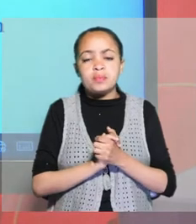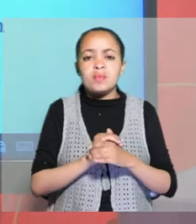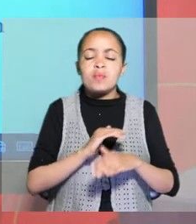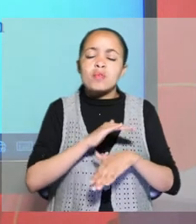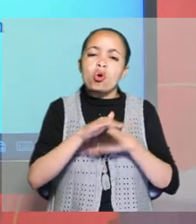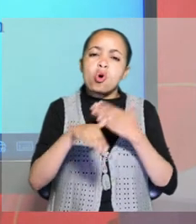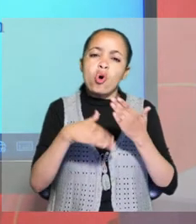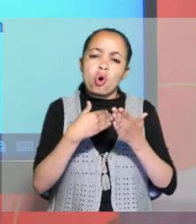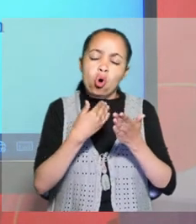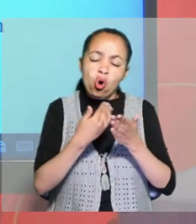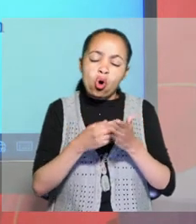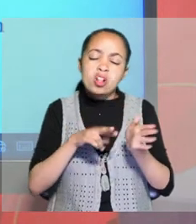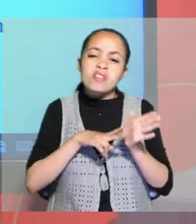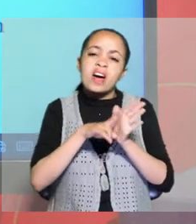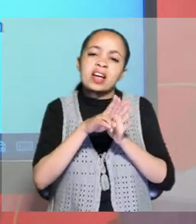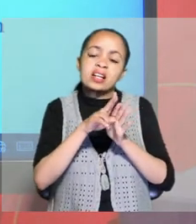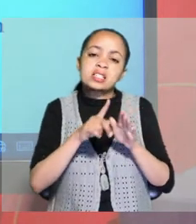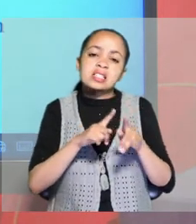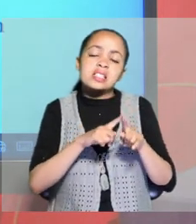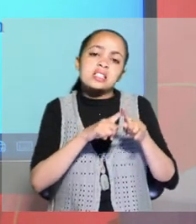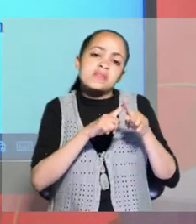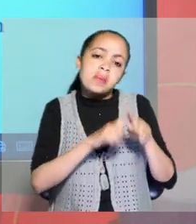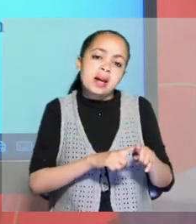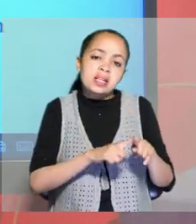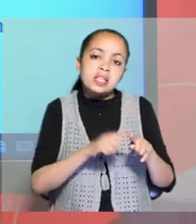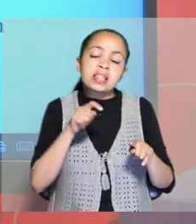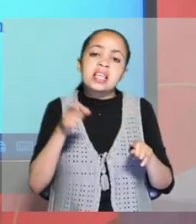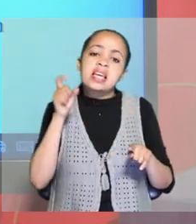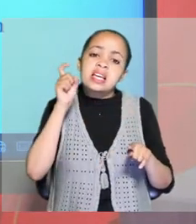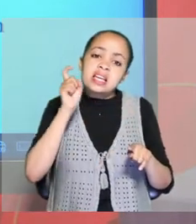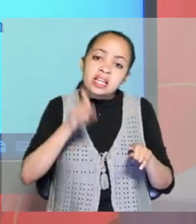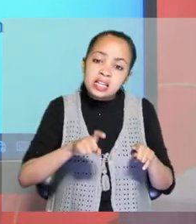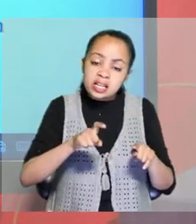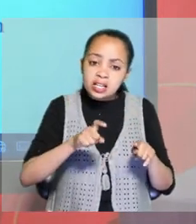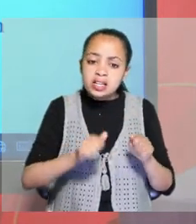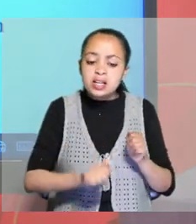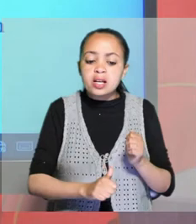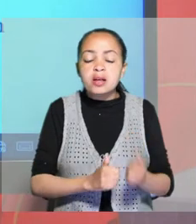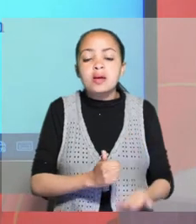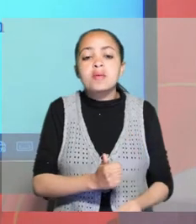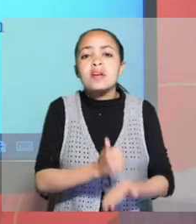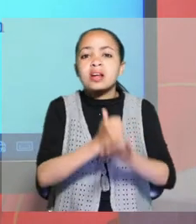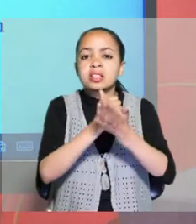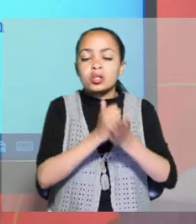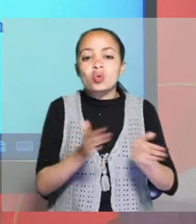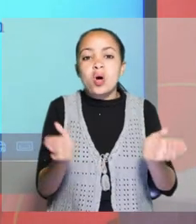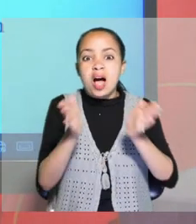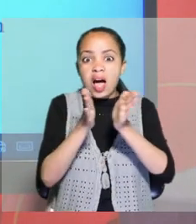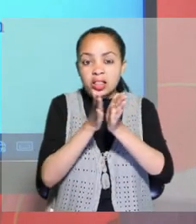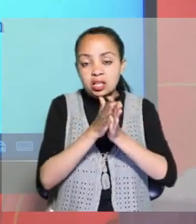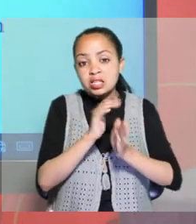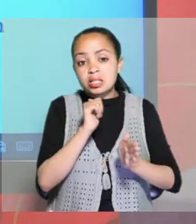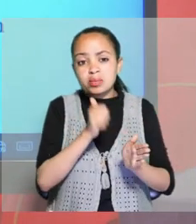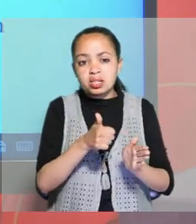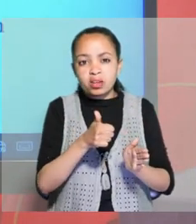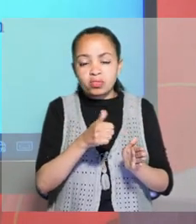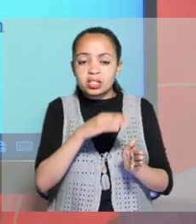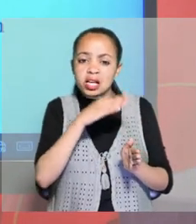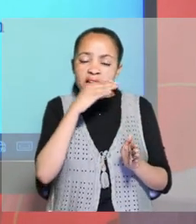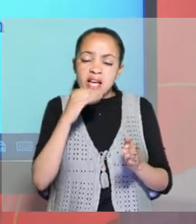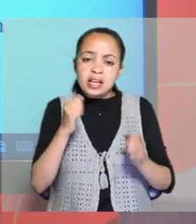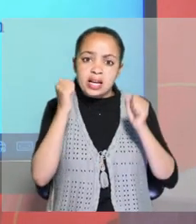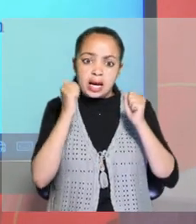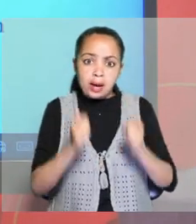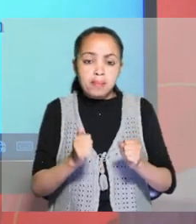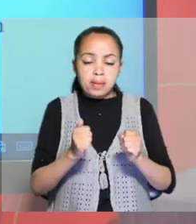All viruses are a parasite. They need a host to be attached themselves to and capable